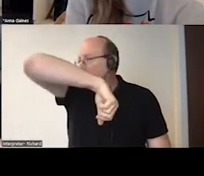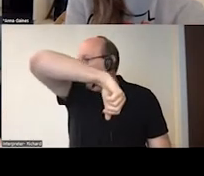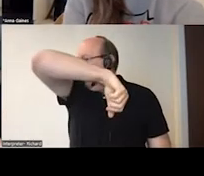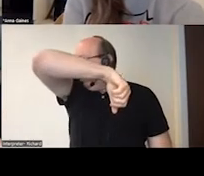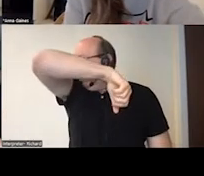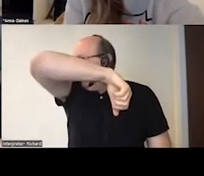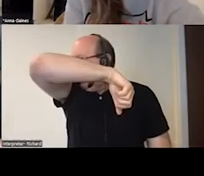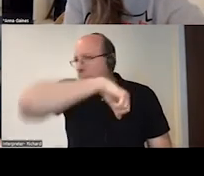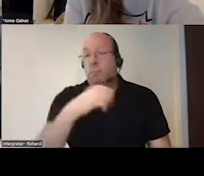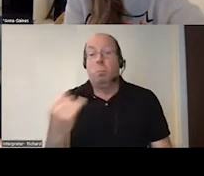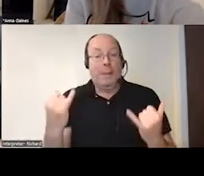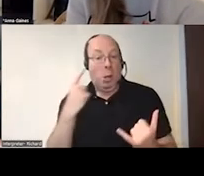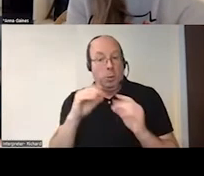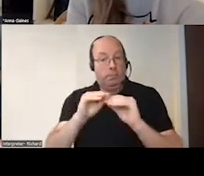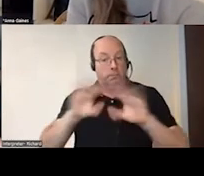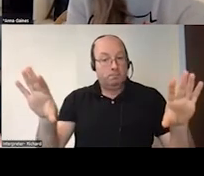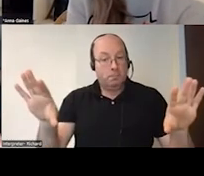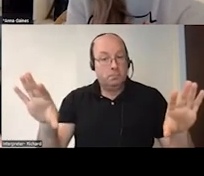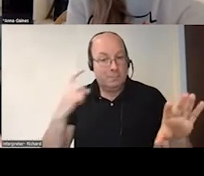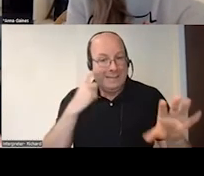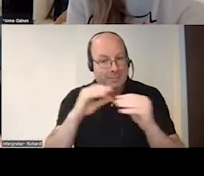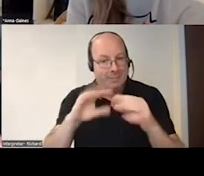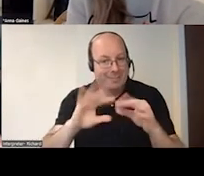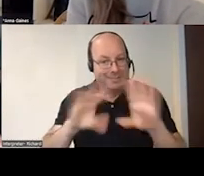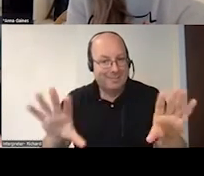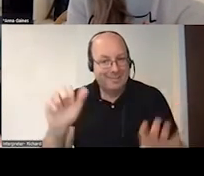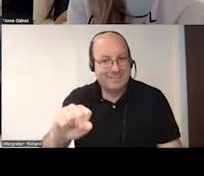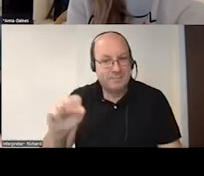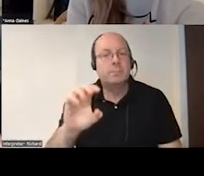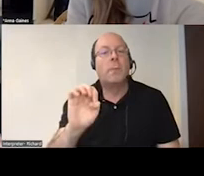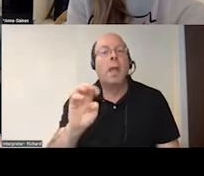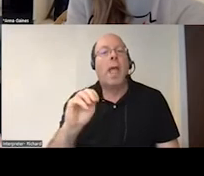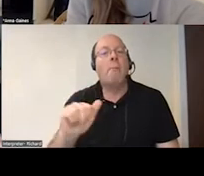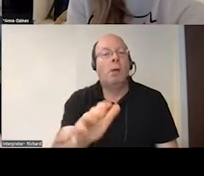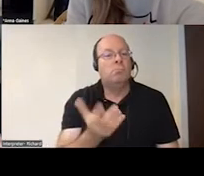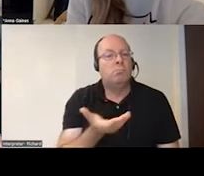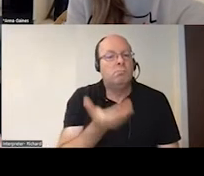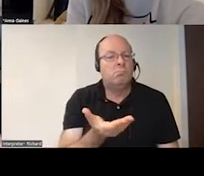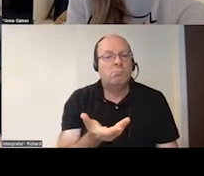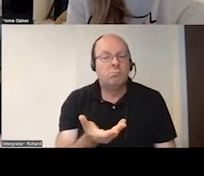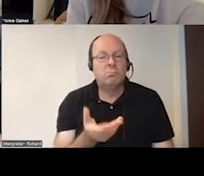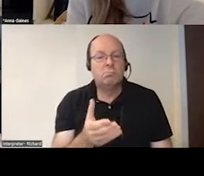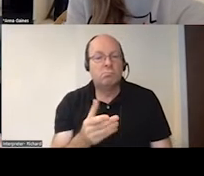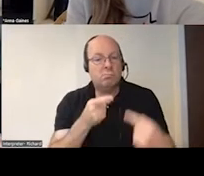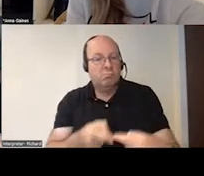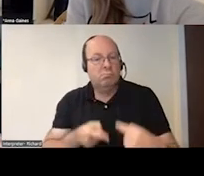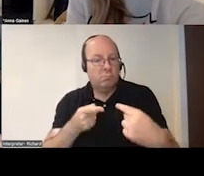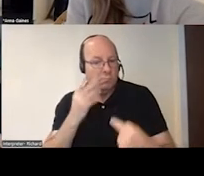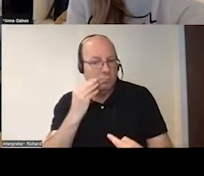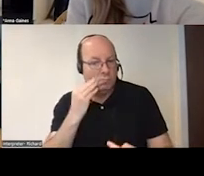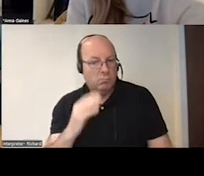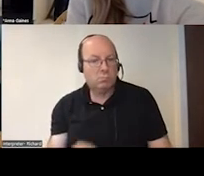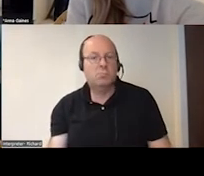out there. Emma, do you have, can you share any challenges you may have